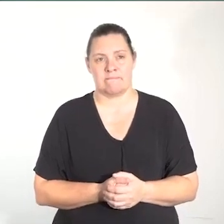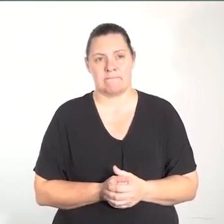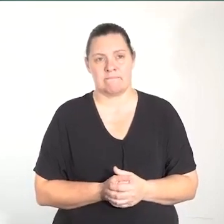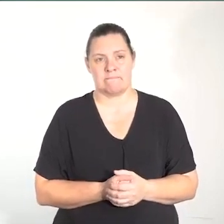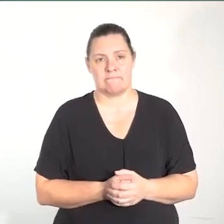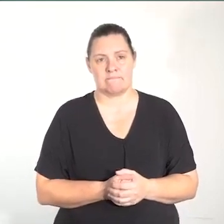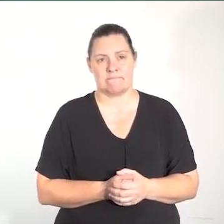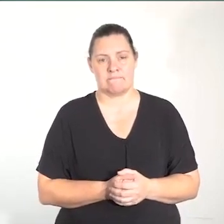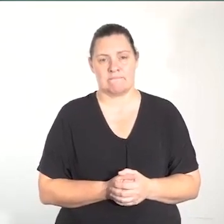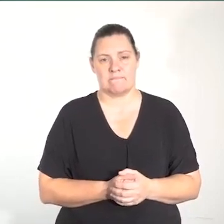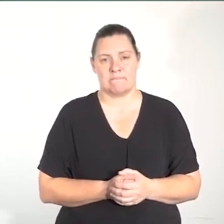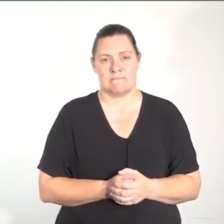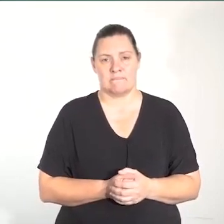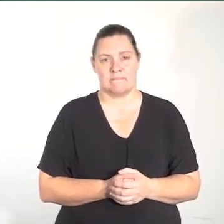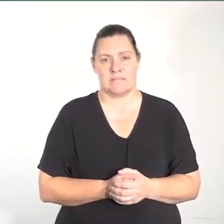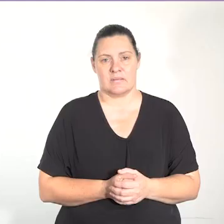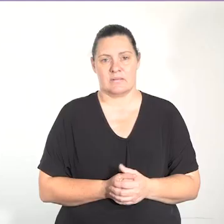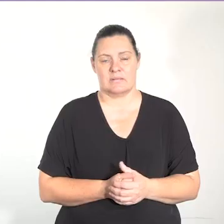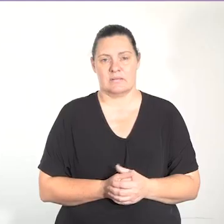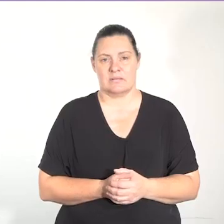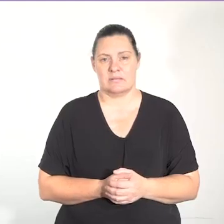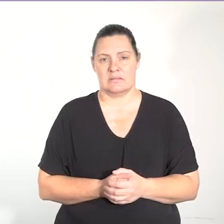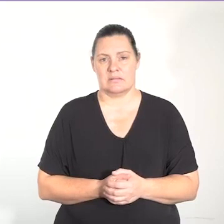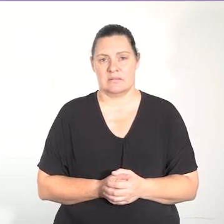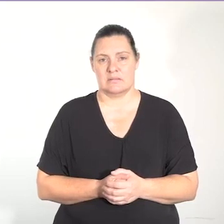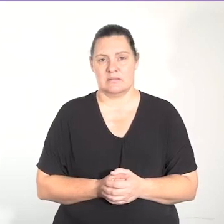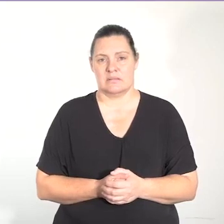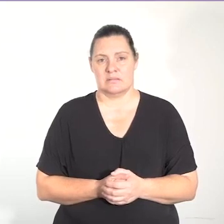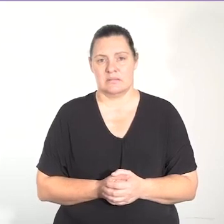directly proportional.